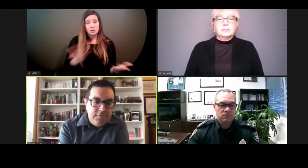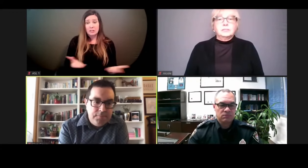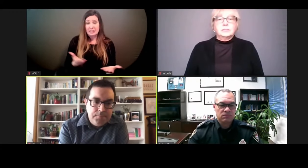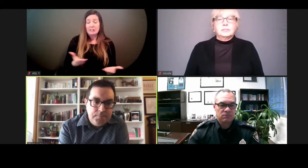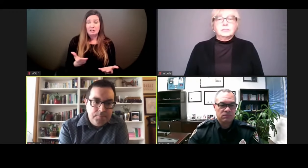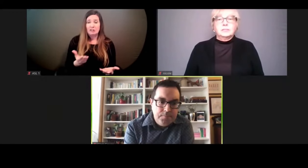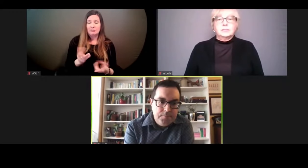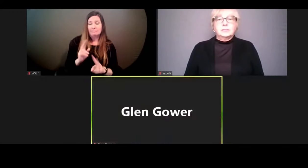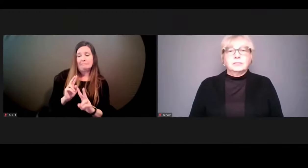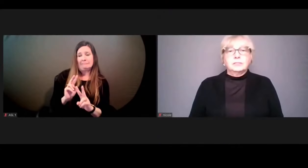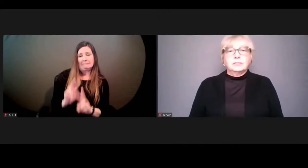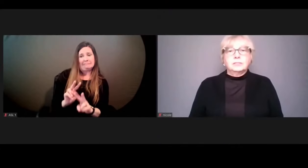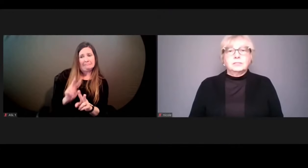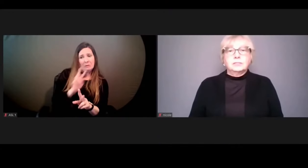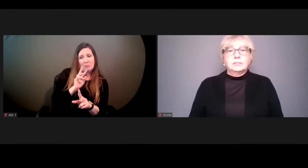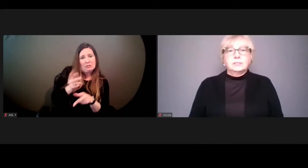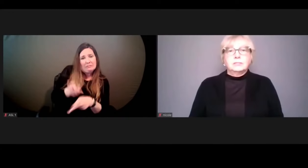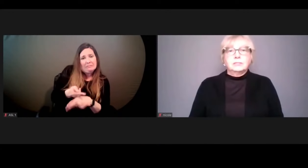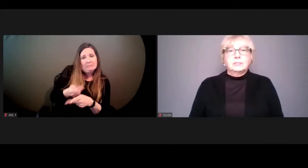Chief.